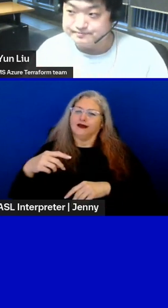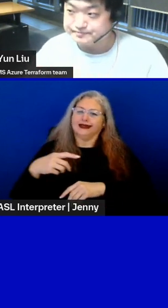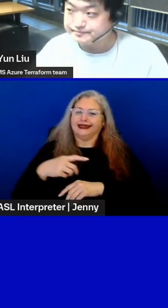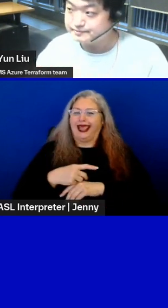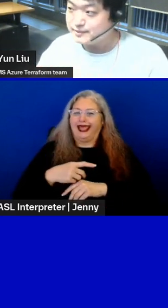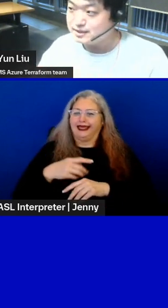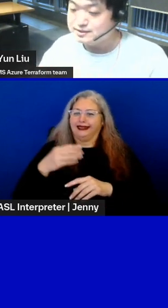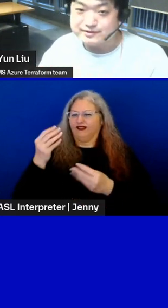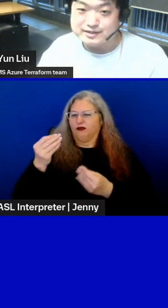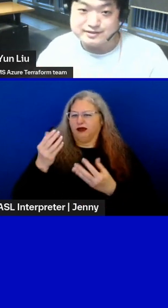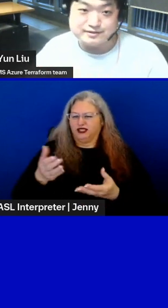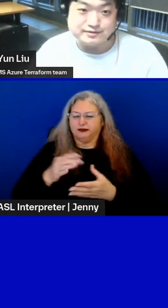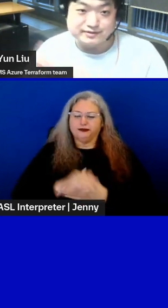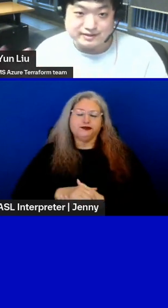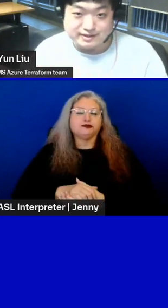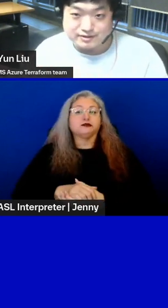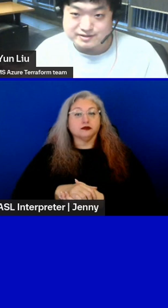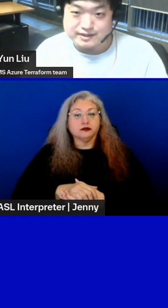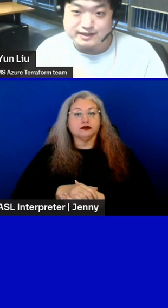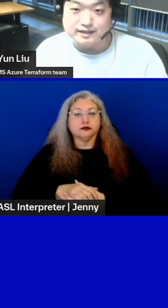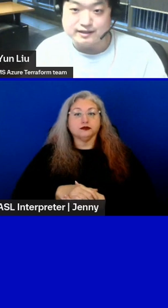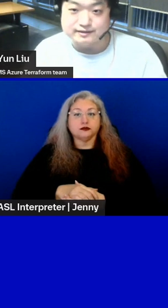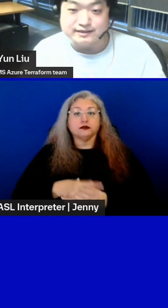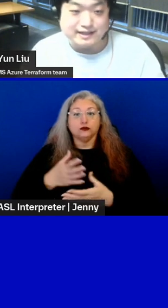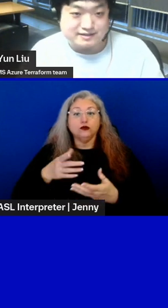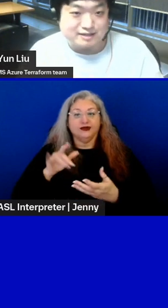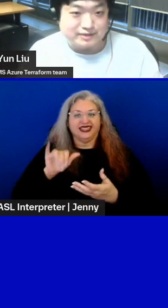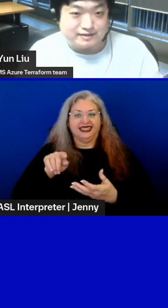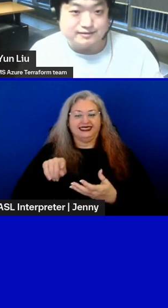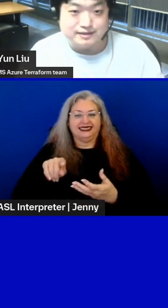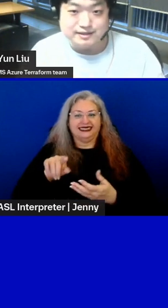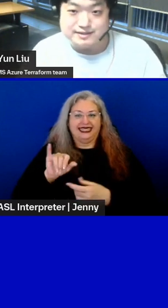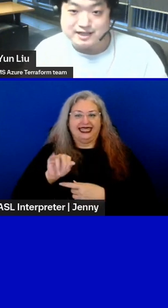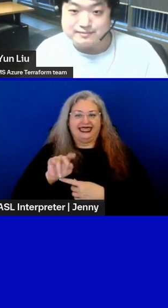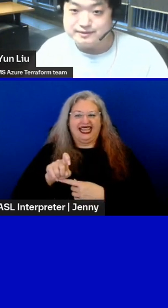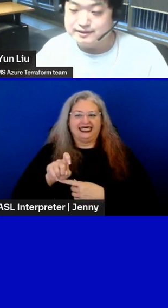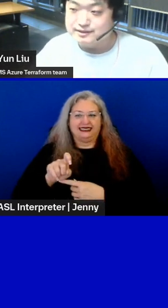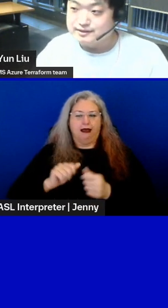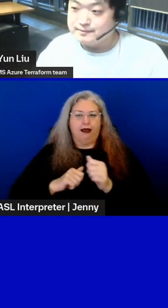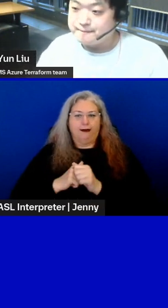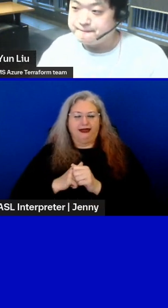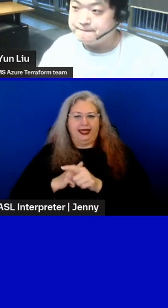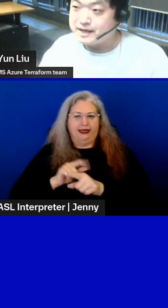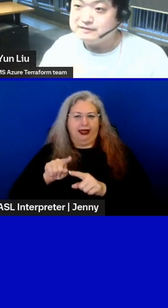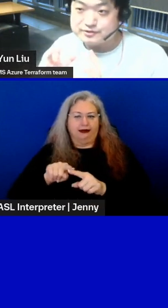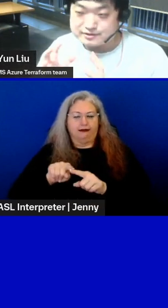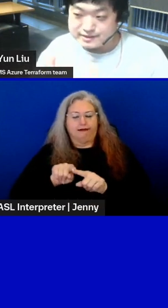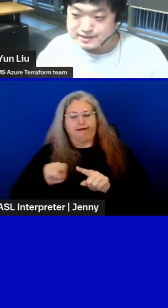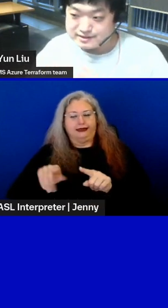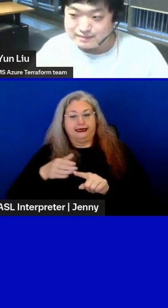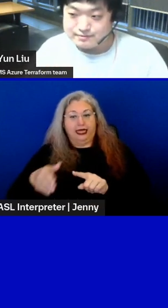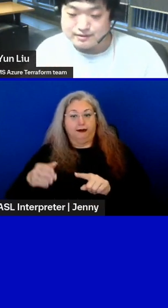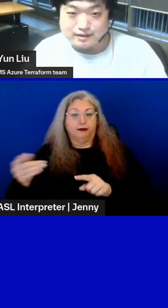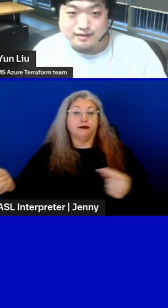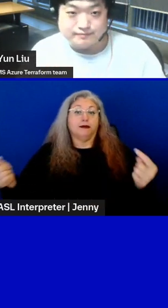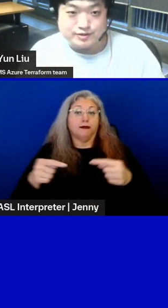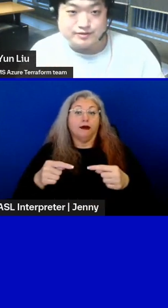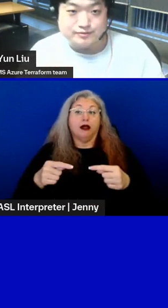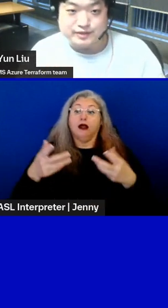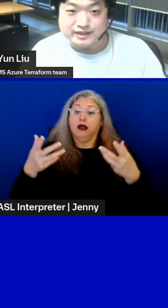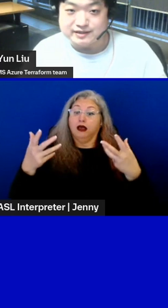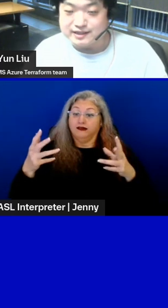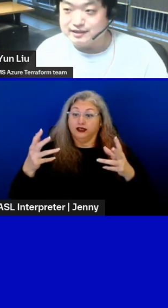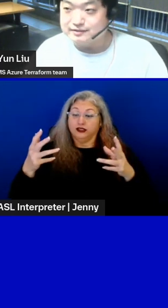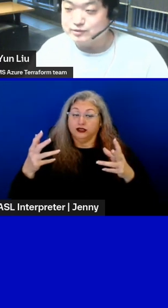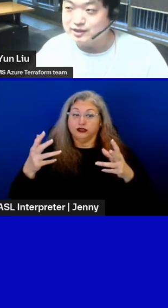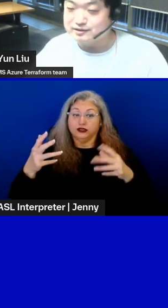knowledge. So here's the index update step. After this step, so